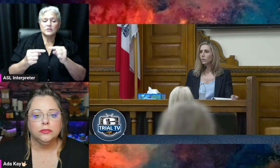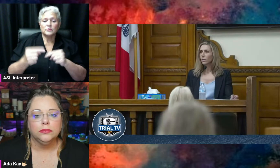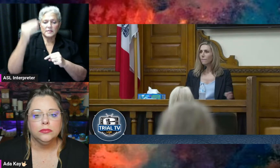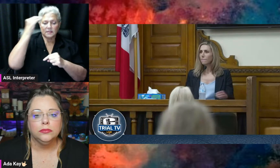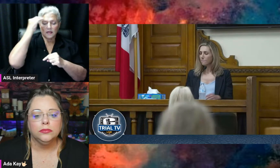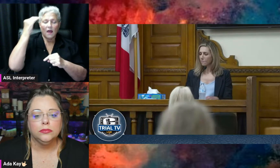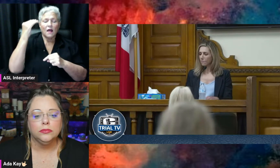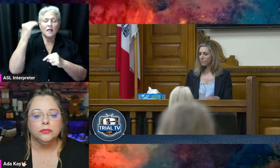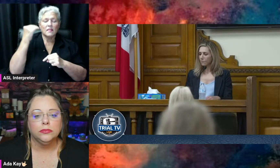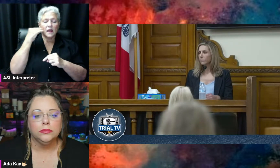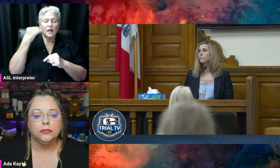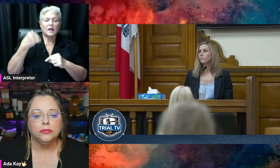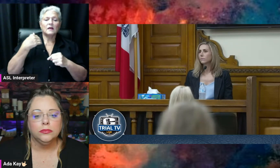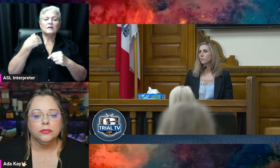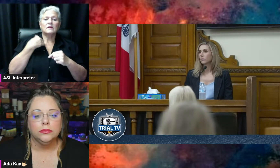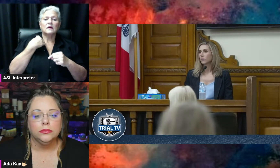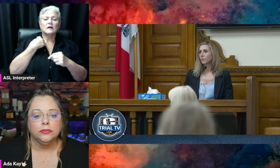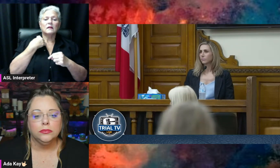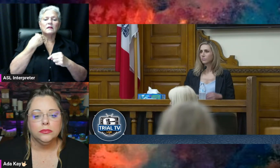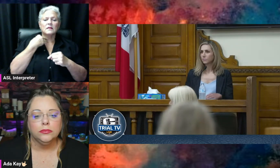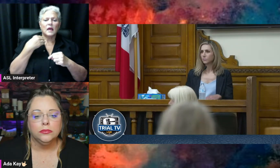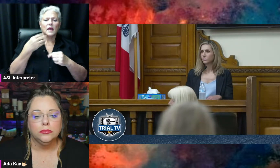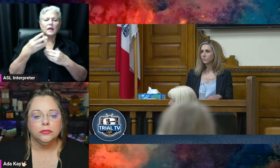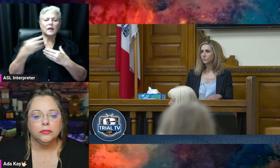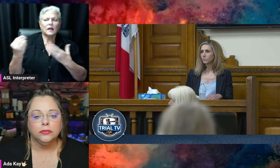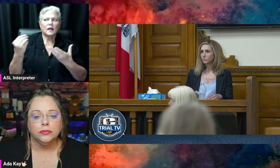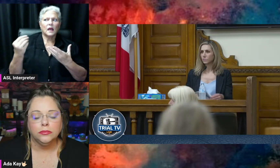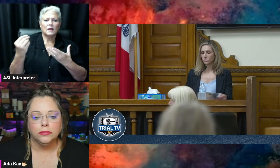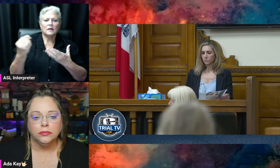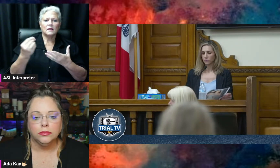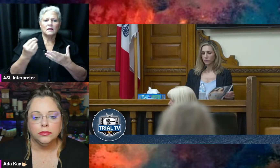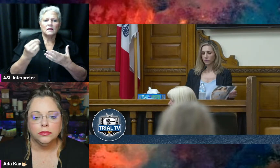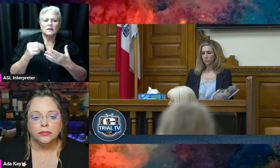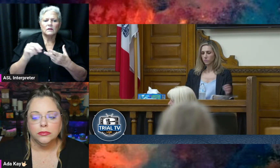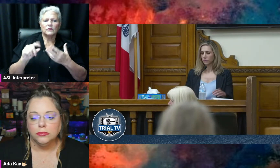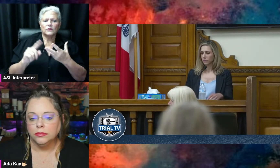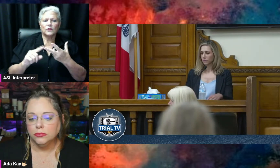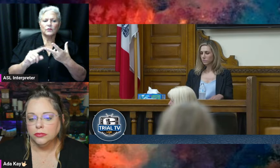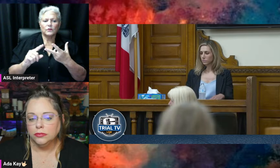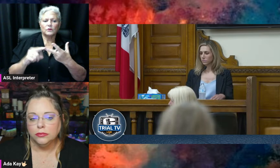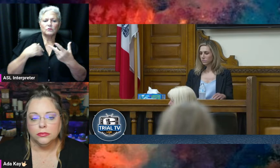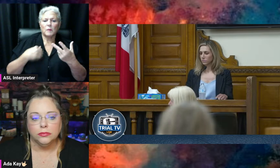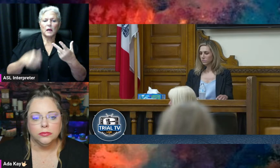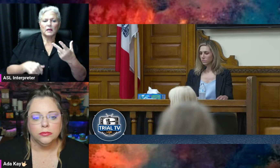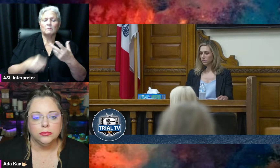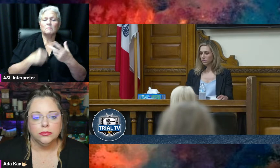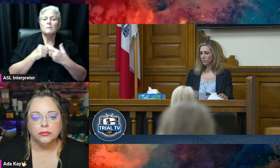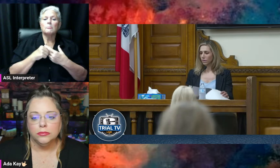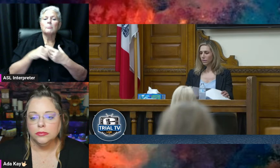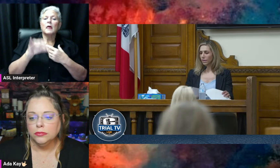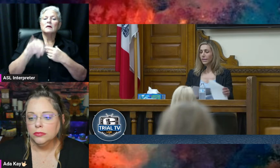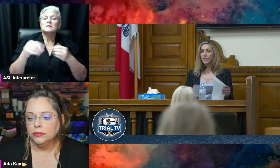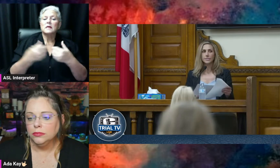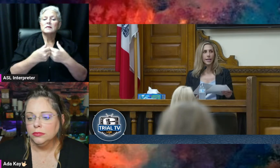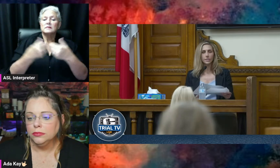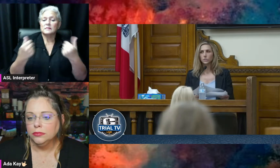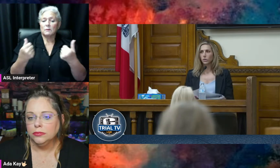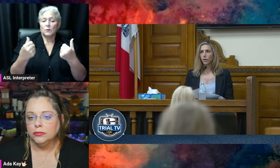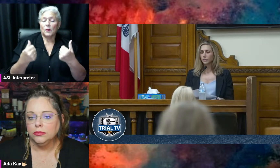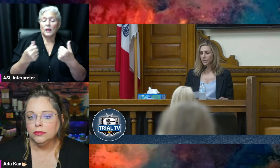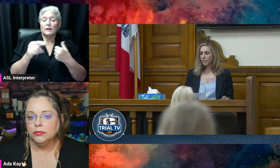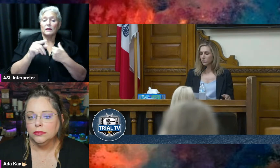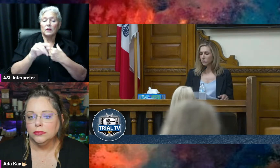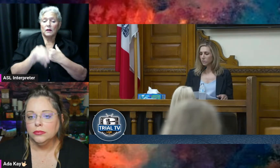So under A, does that separate out those injuries to the head? Yes,